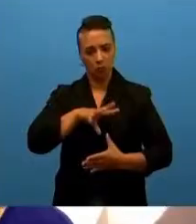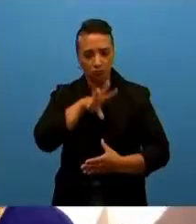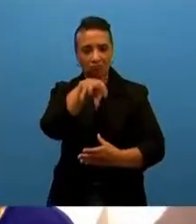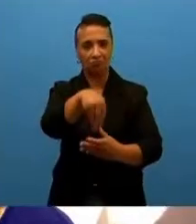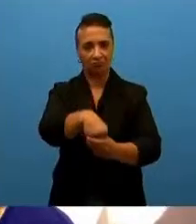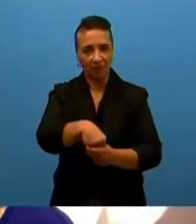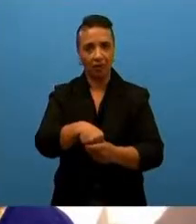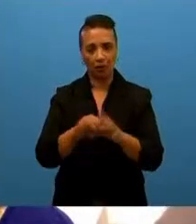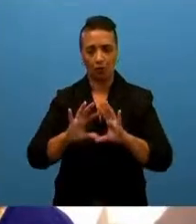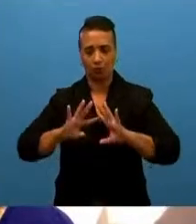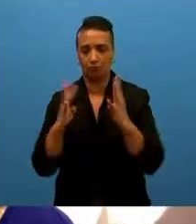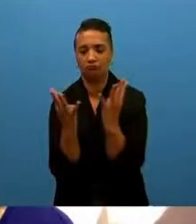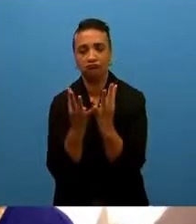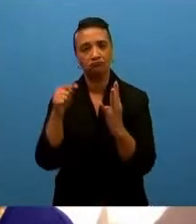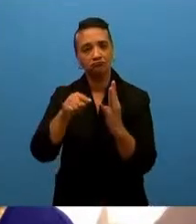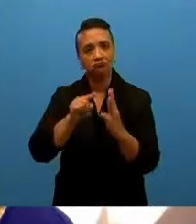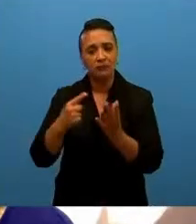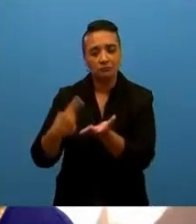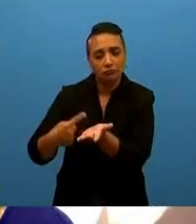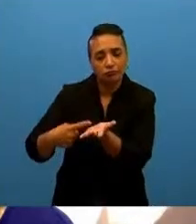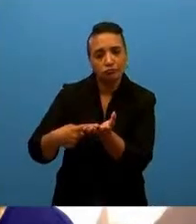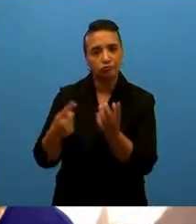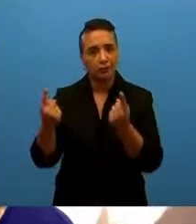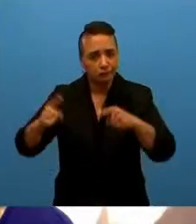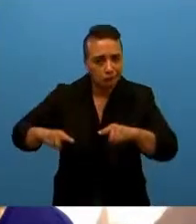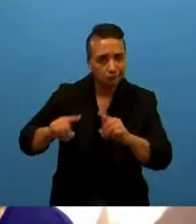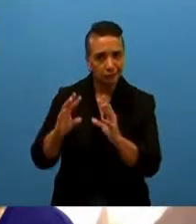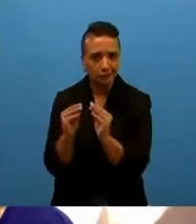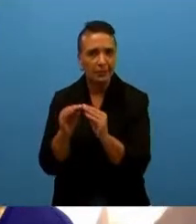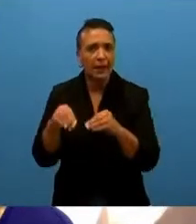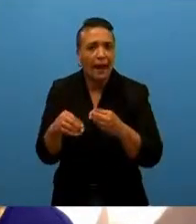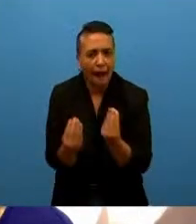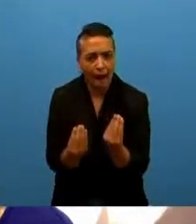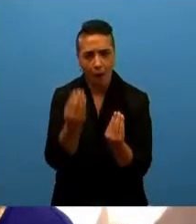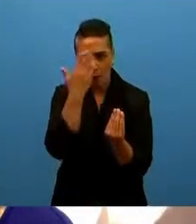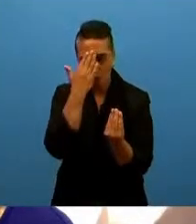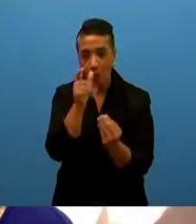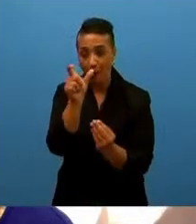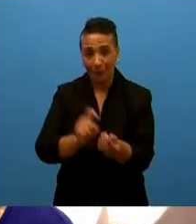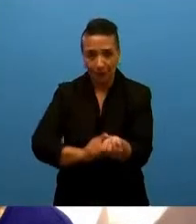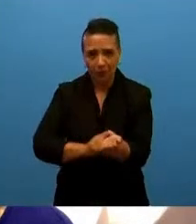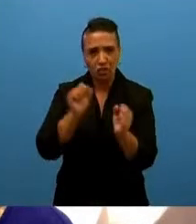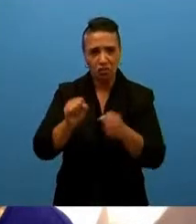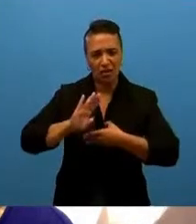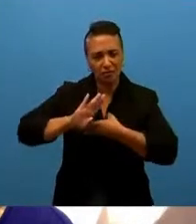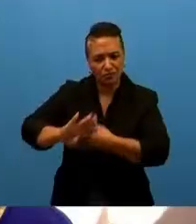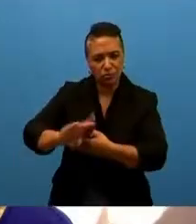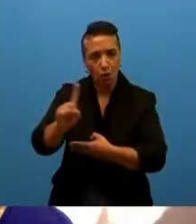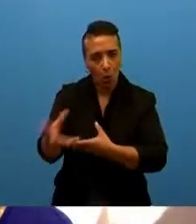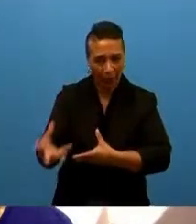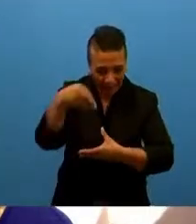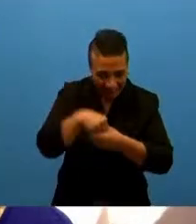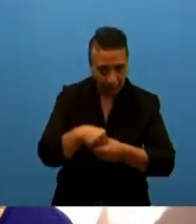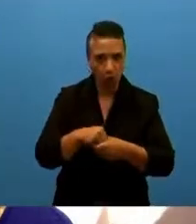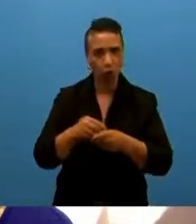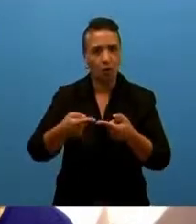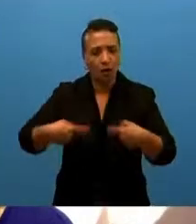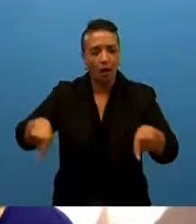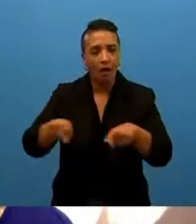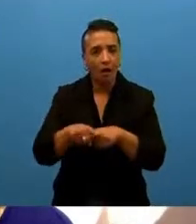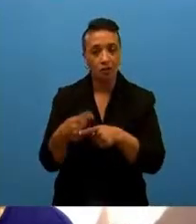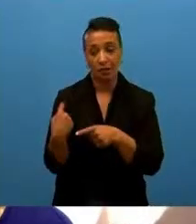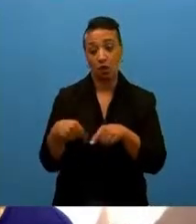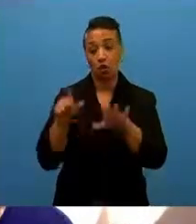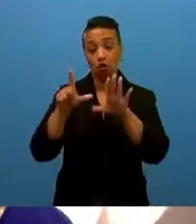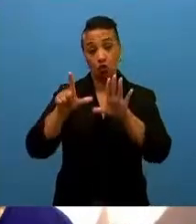Council's intersessional meetings on concrete ways to enhance the participation of Indigenous peoples in the work of the Council in July and October